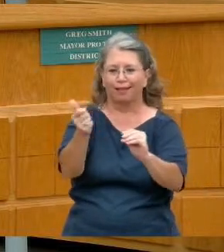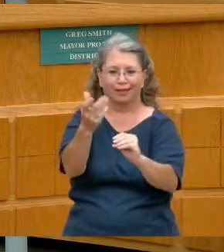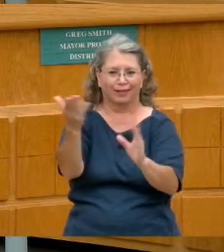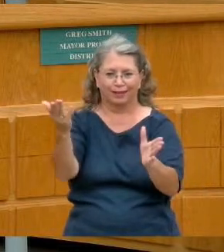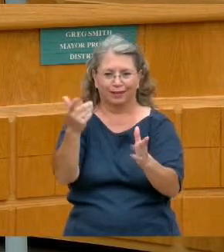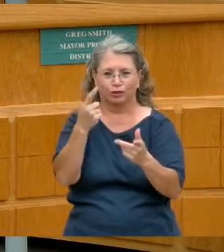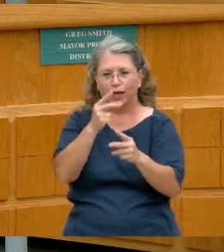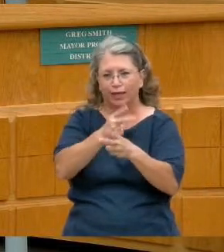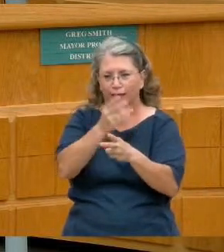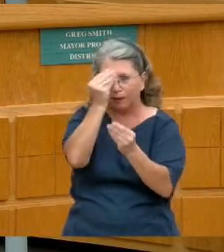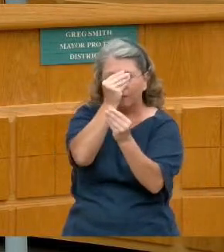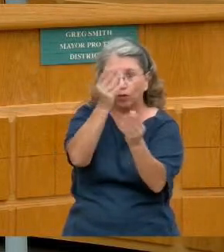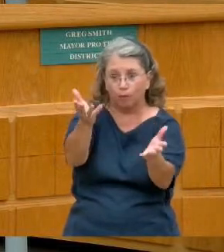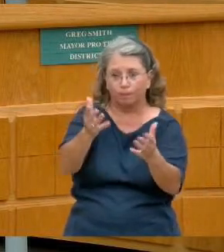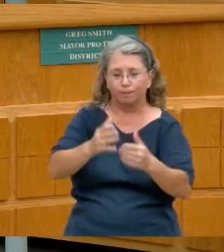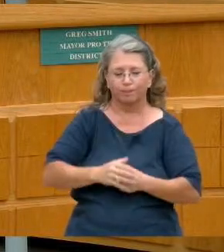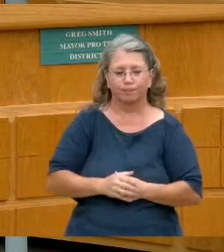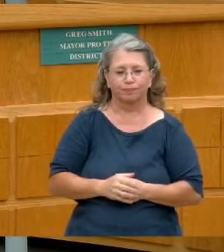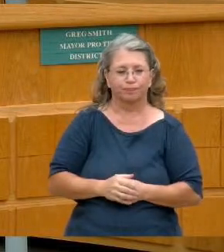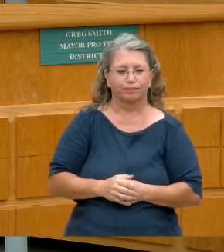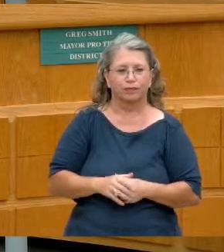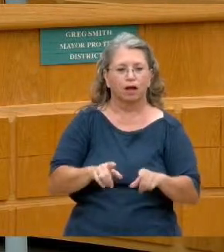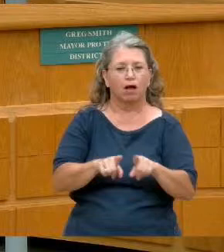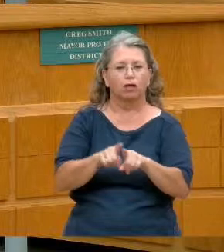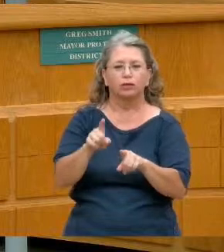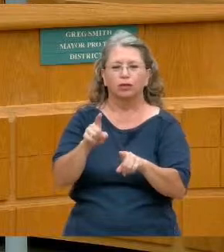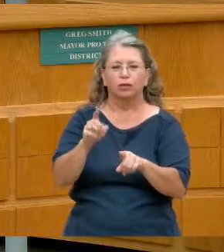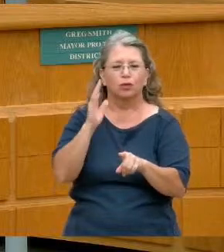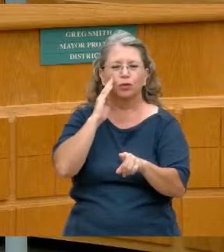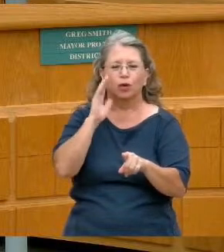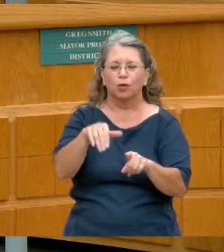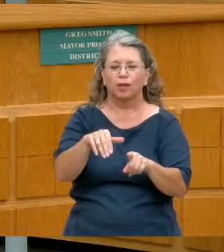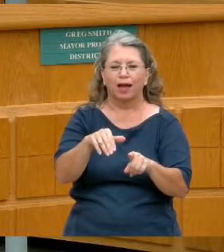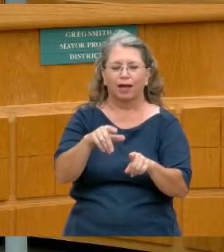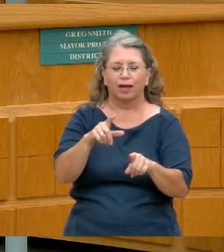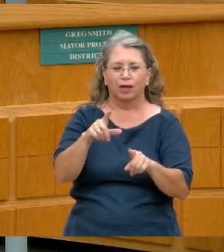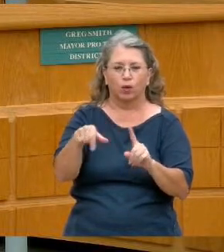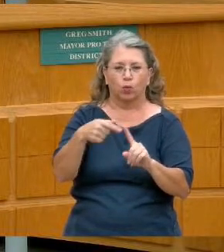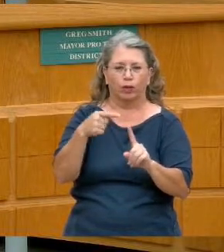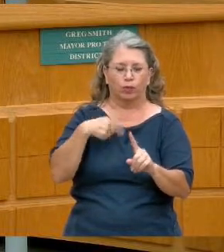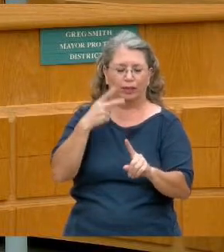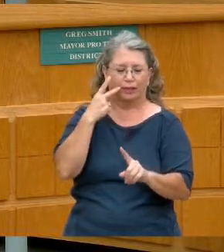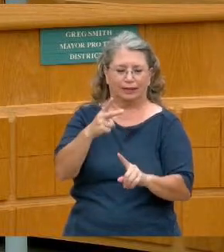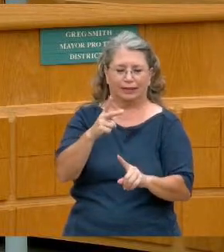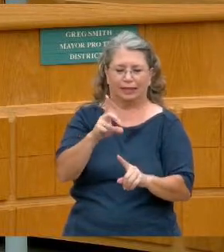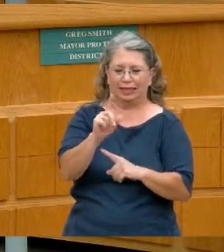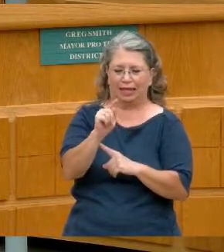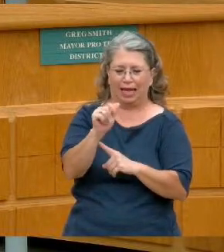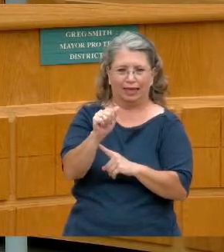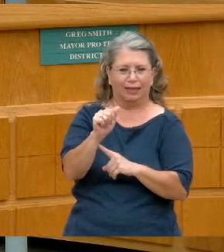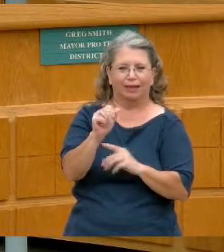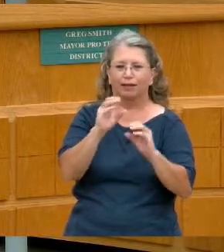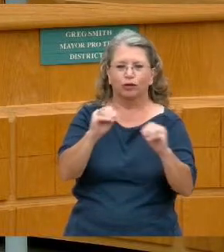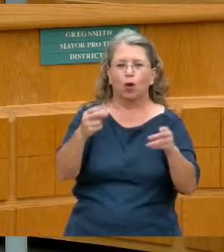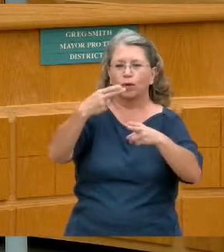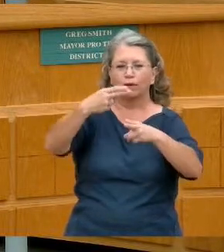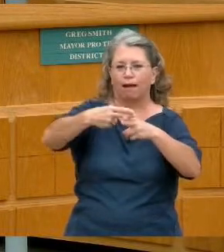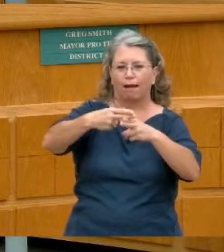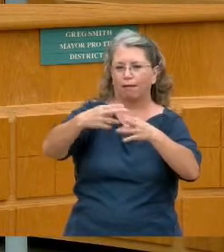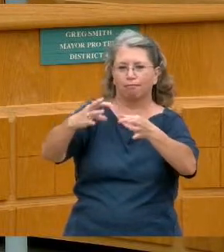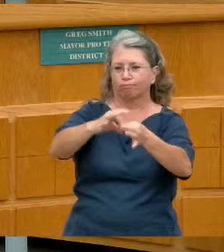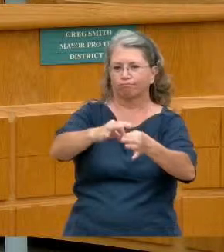happening. And also rest assured, nobody's name is attached to this data. It's very highly processed by the time that we